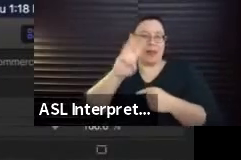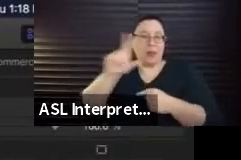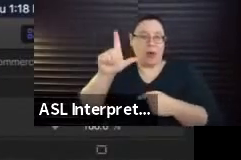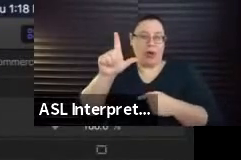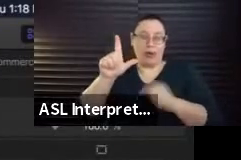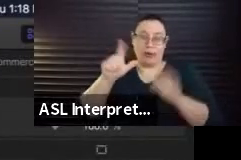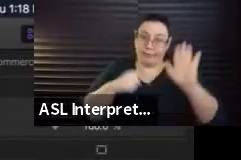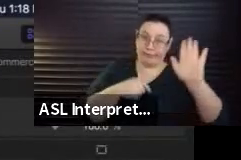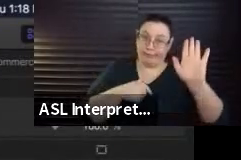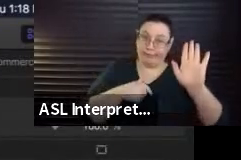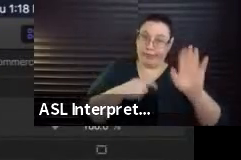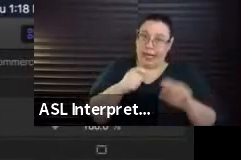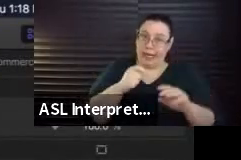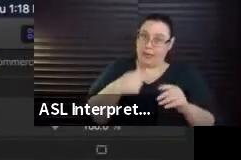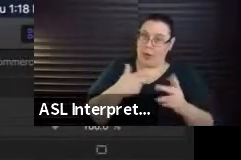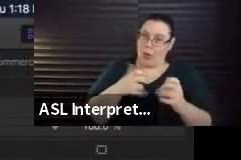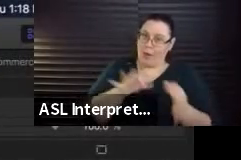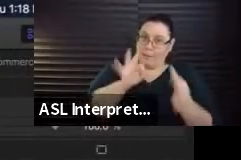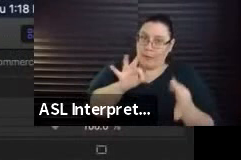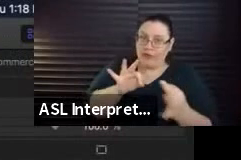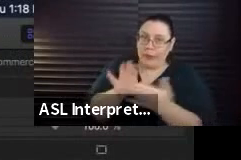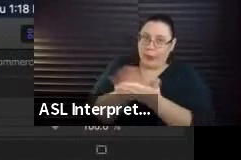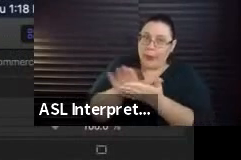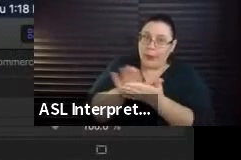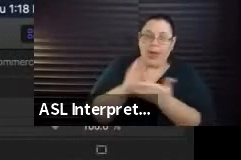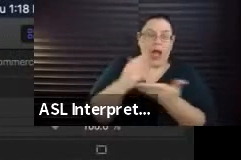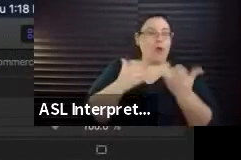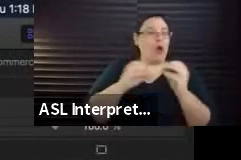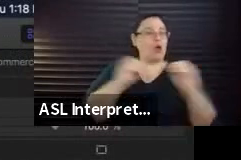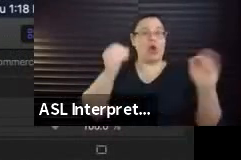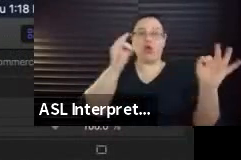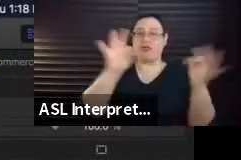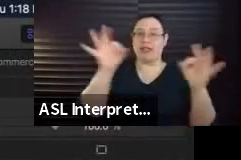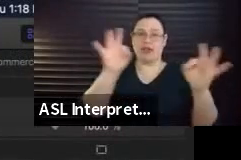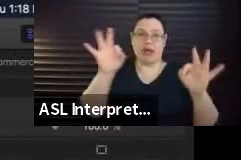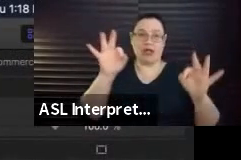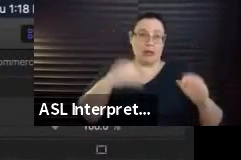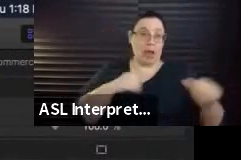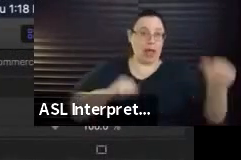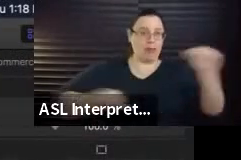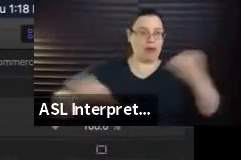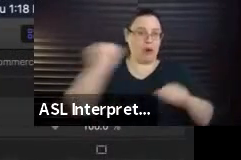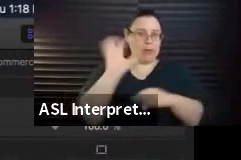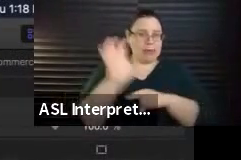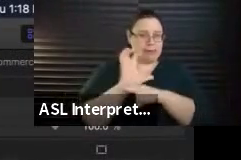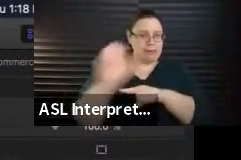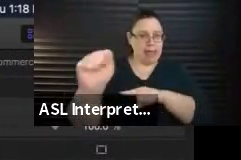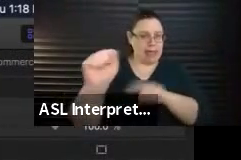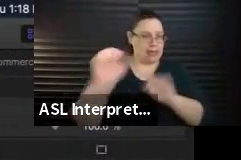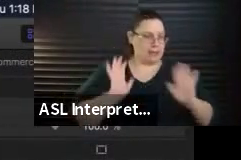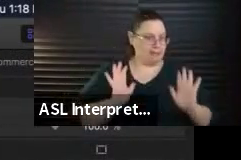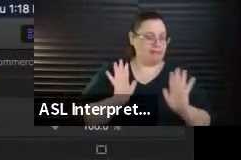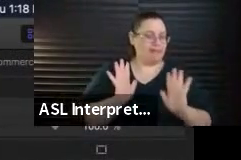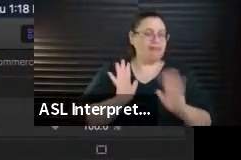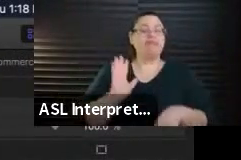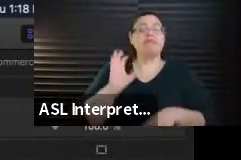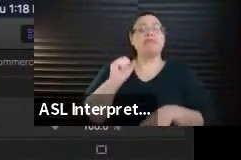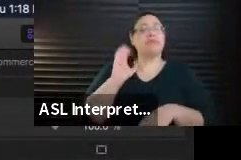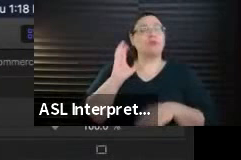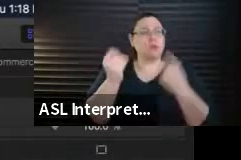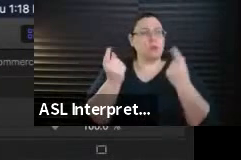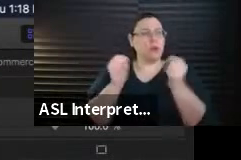so I don't want anything to be distracting from my amazing performance and have casting be distracted. So let me see if there's something I can do about